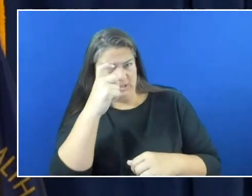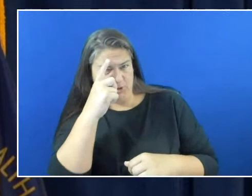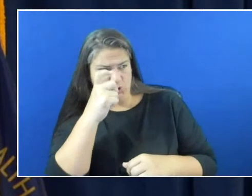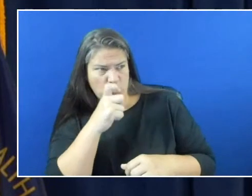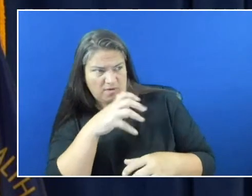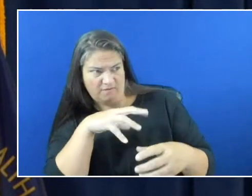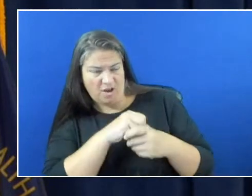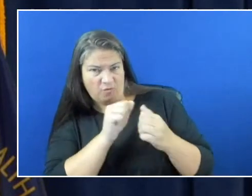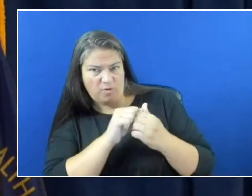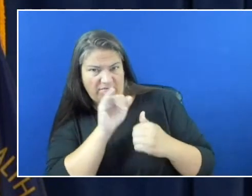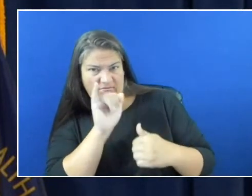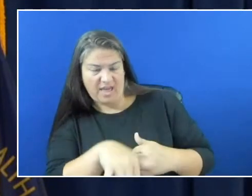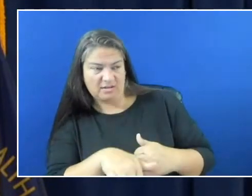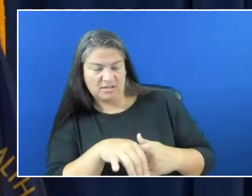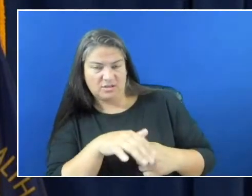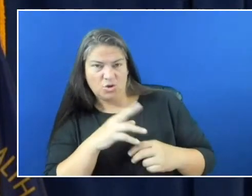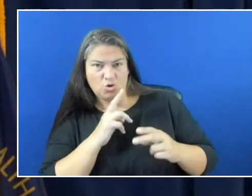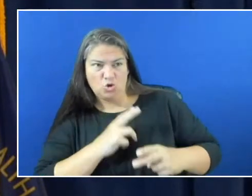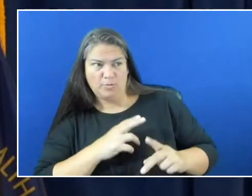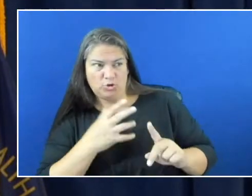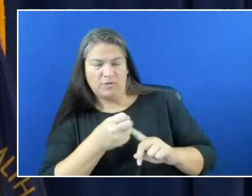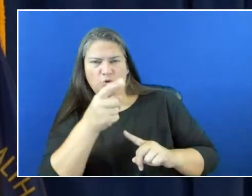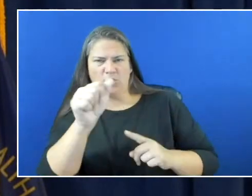for Community-Based Services,